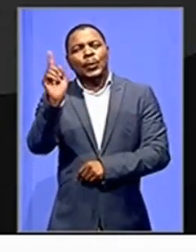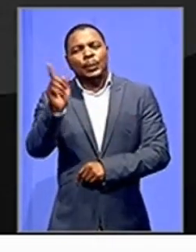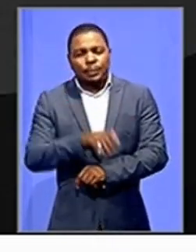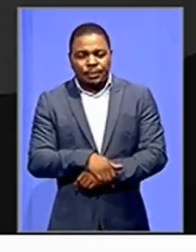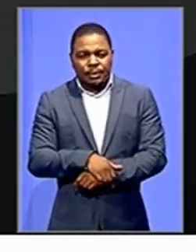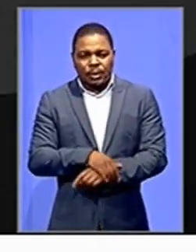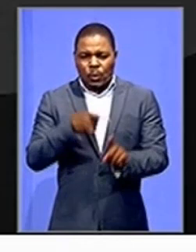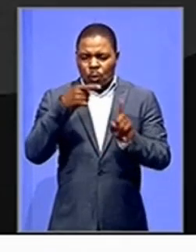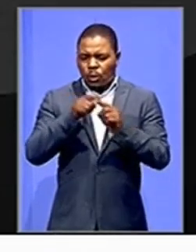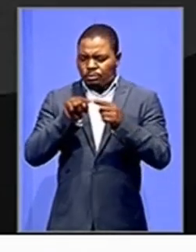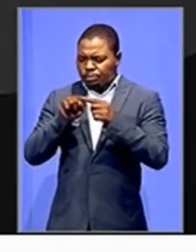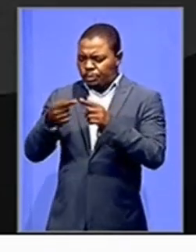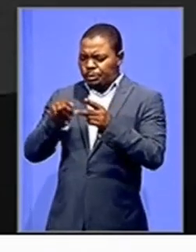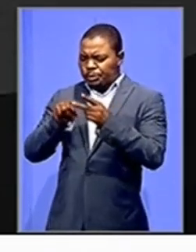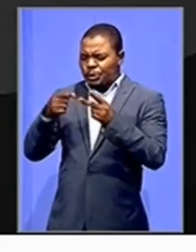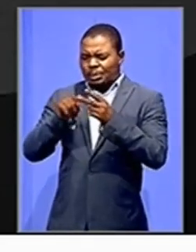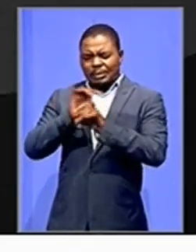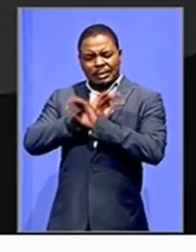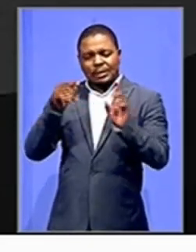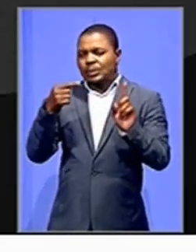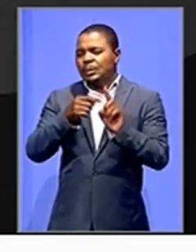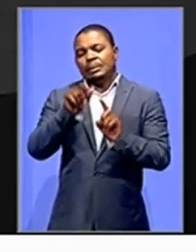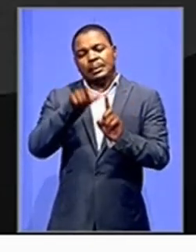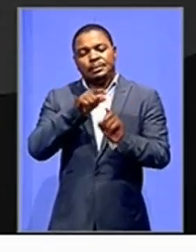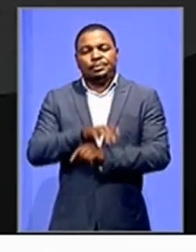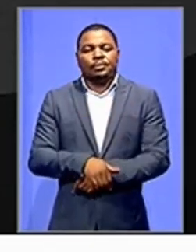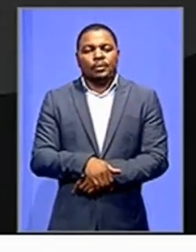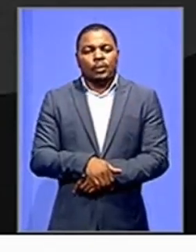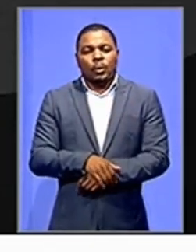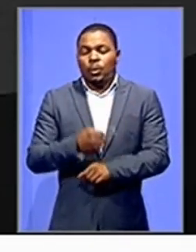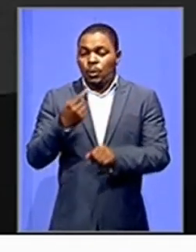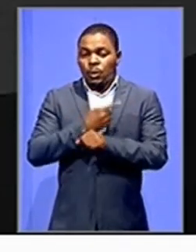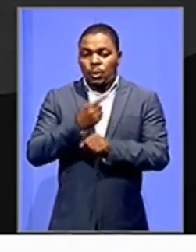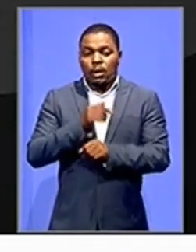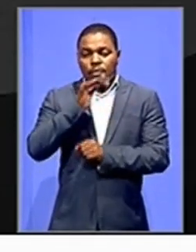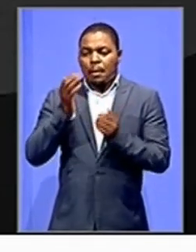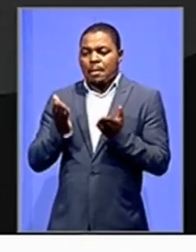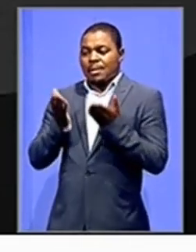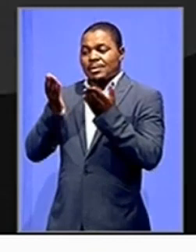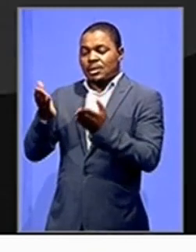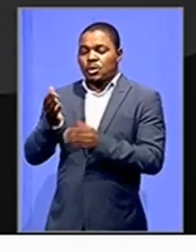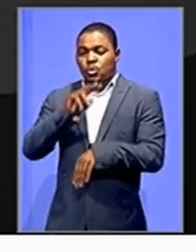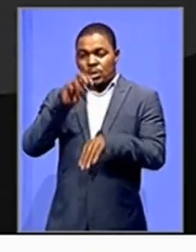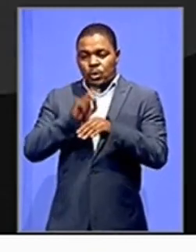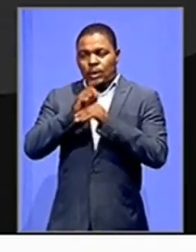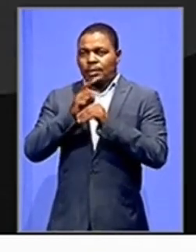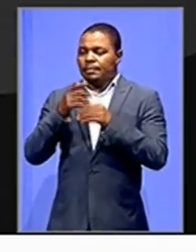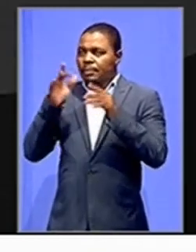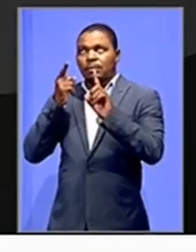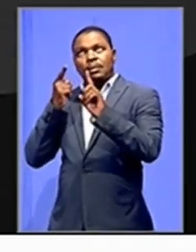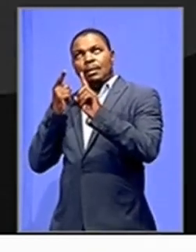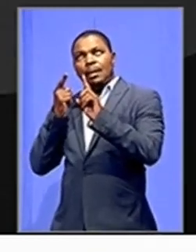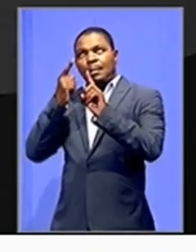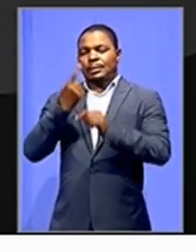motho a very factual, e ne le motho ya reng ha o hasa o tshwanetse o be le boikemisetso,